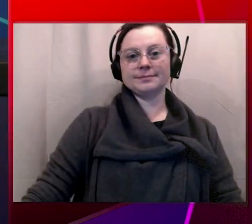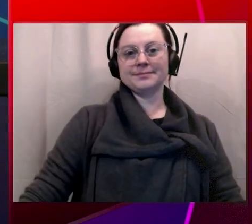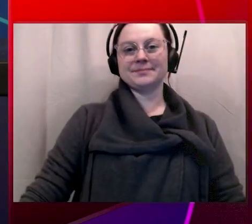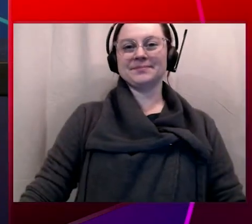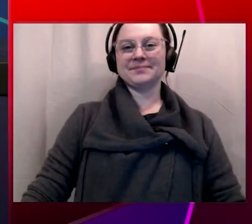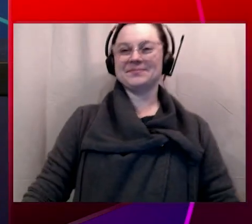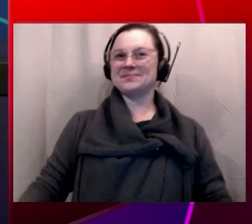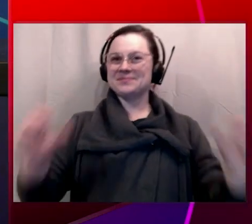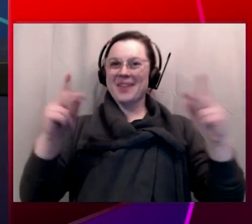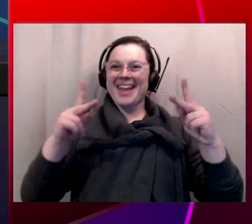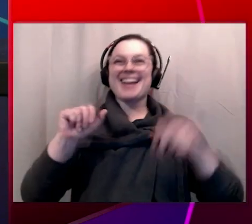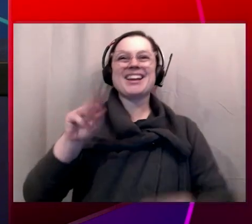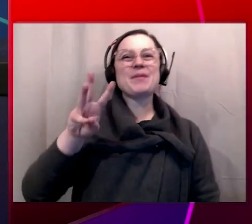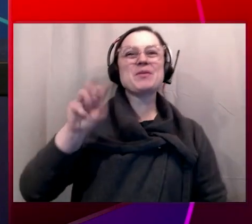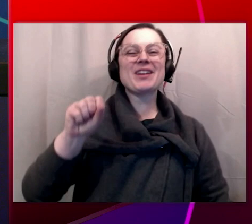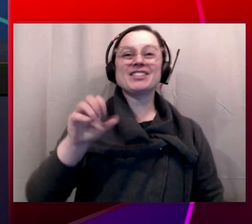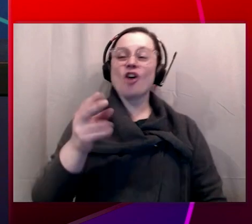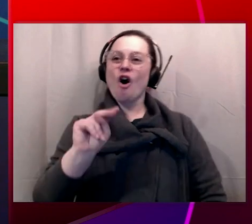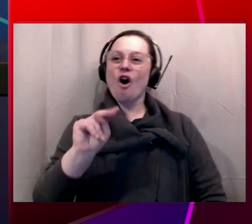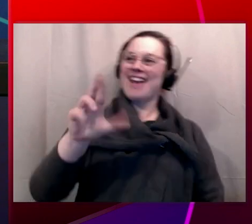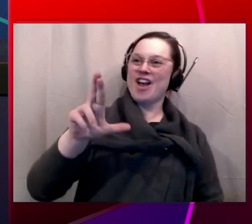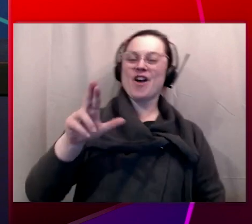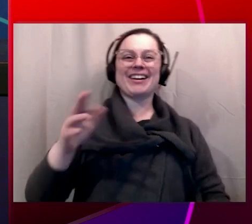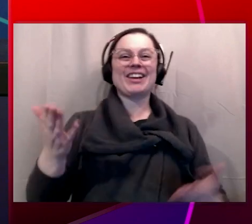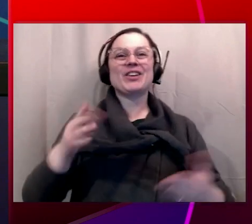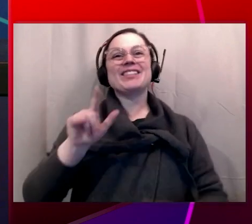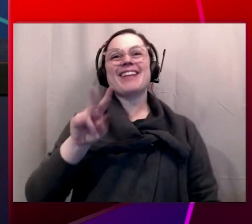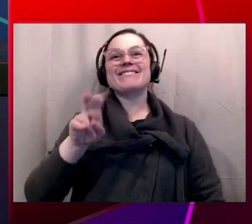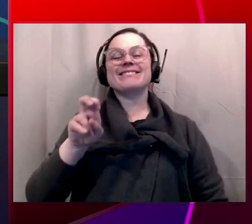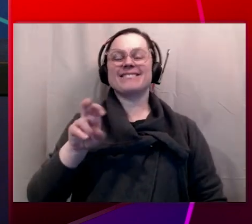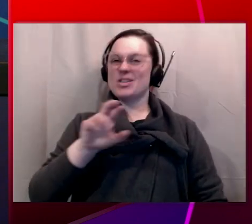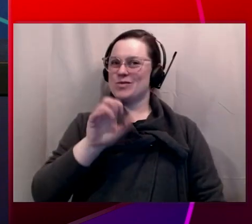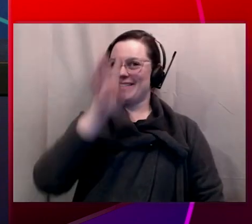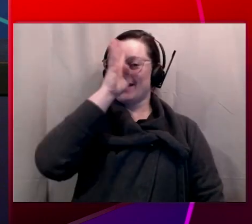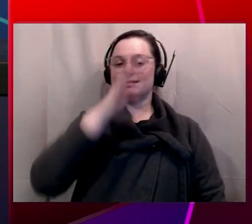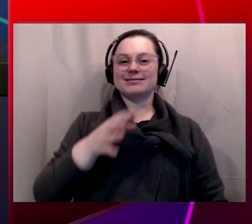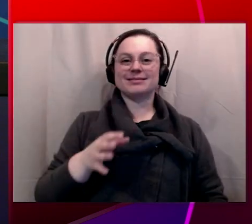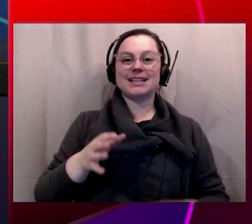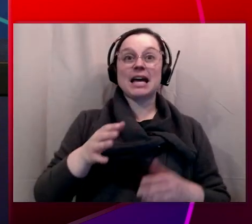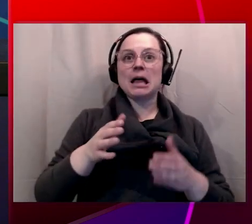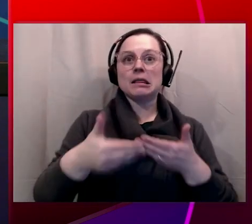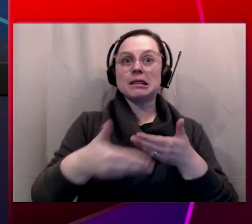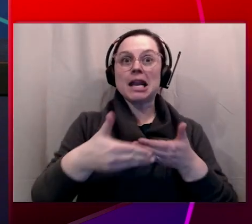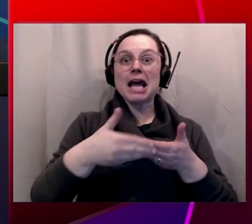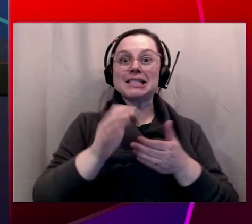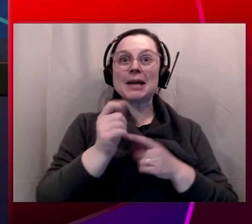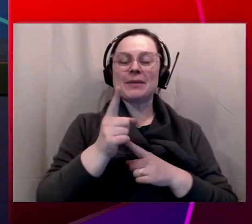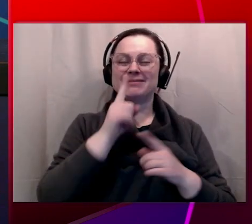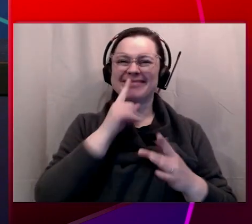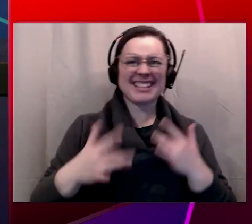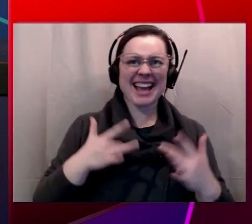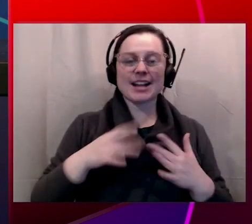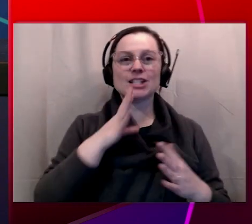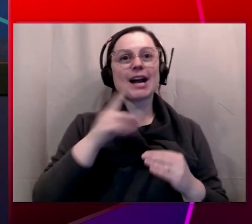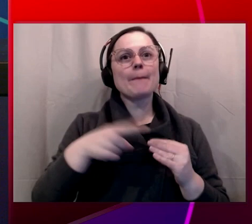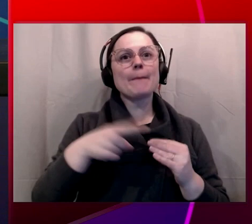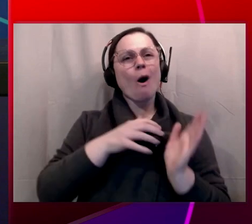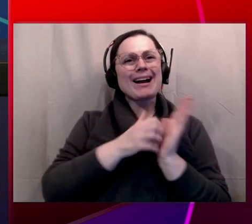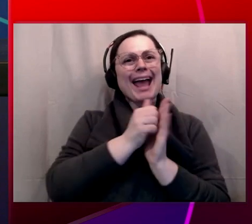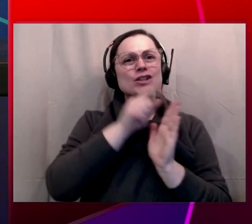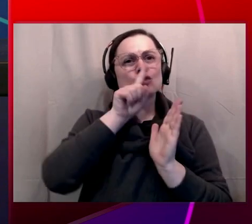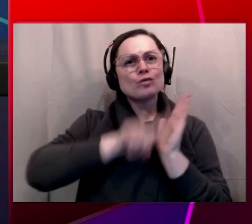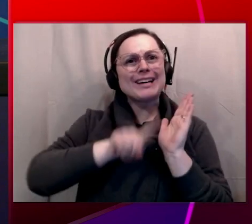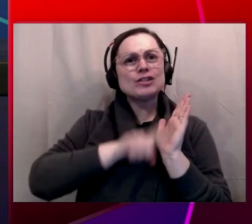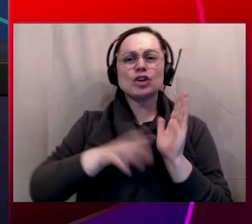right, this is AWS On Air, live at reInvent, and we've got a really exciting next 10 minutes. We're going to be talking about cancer research, some open